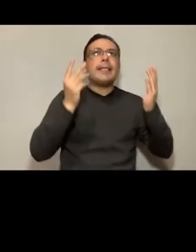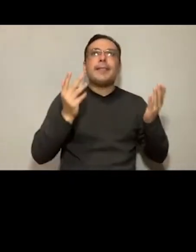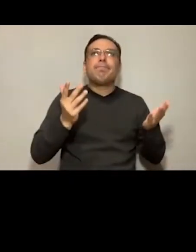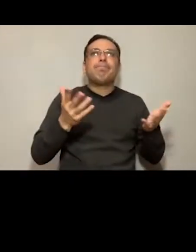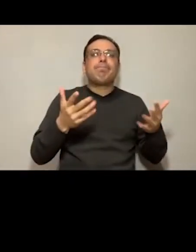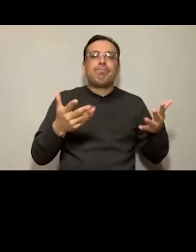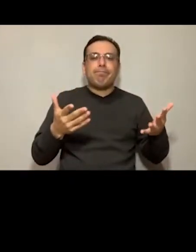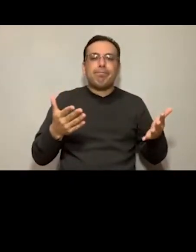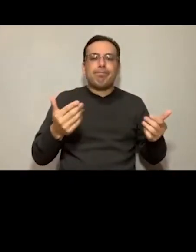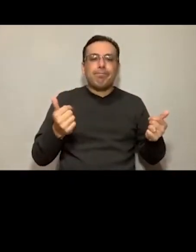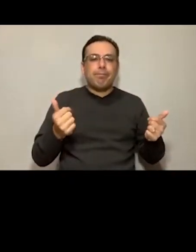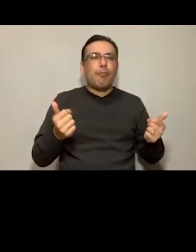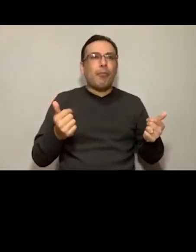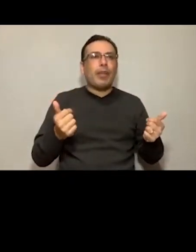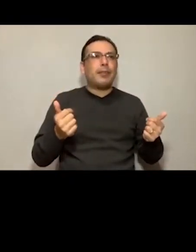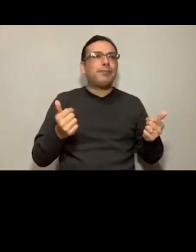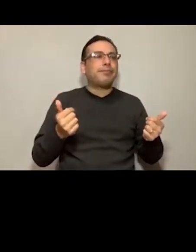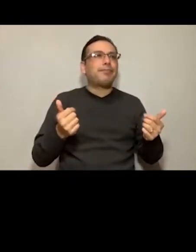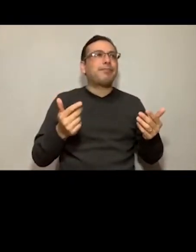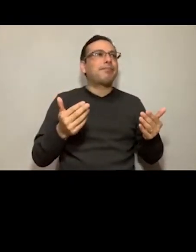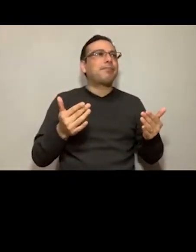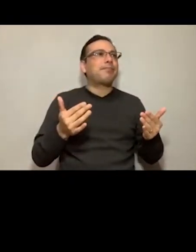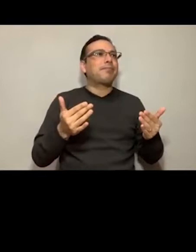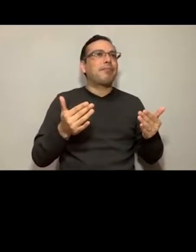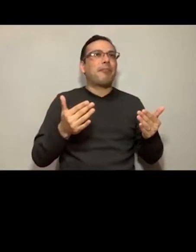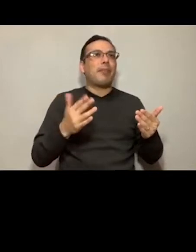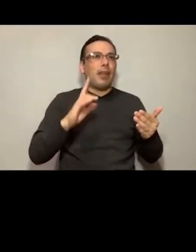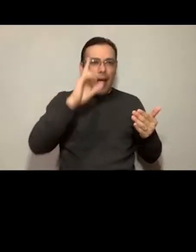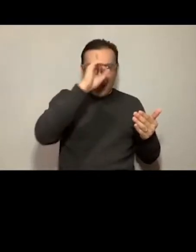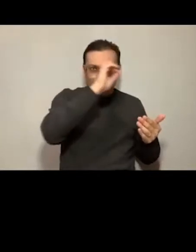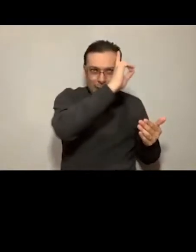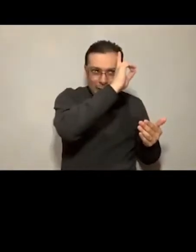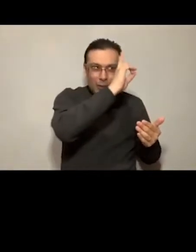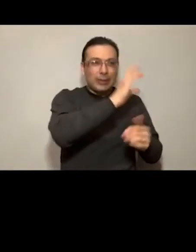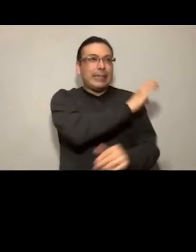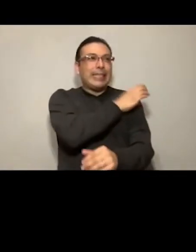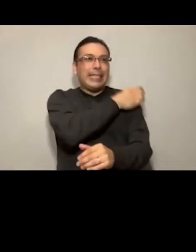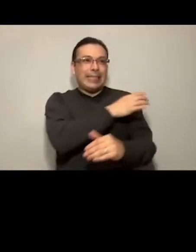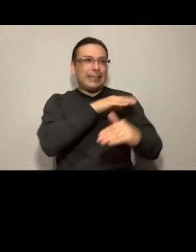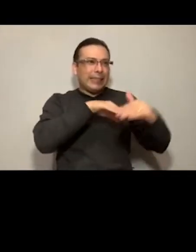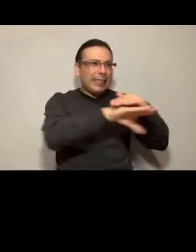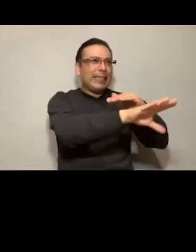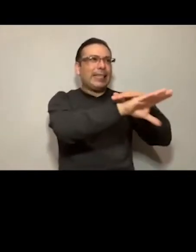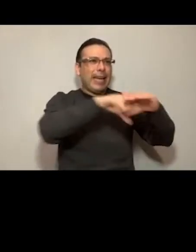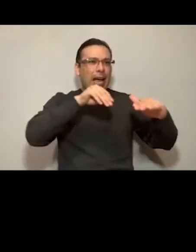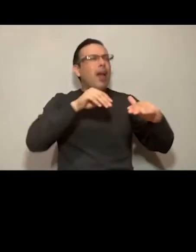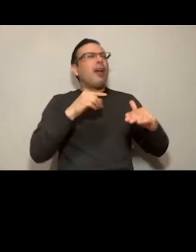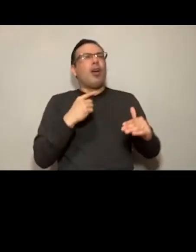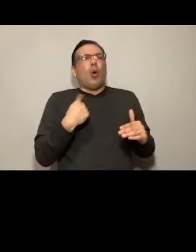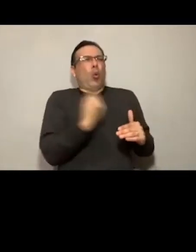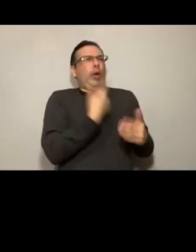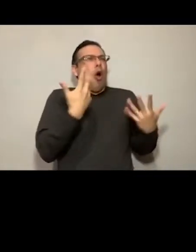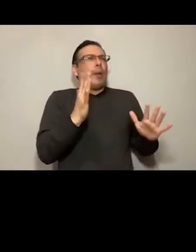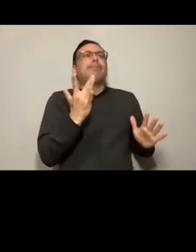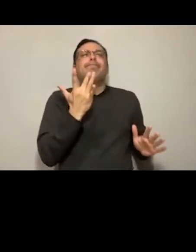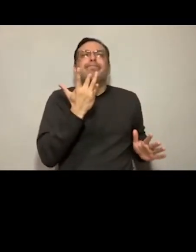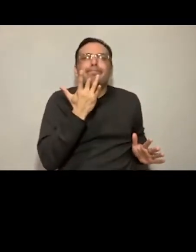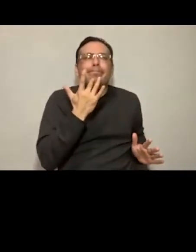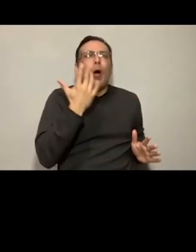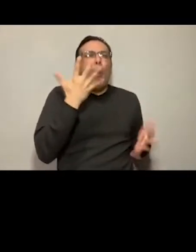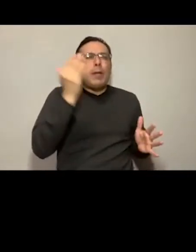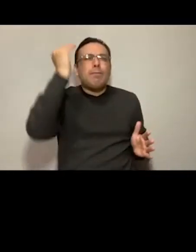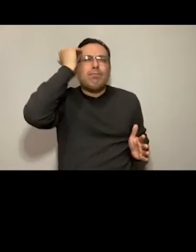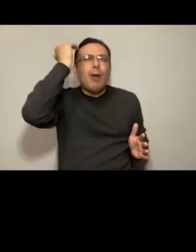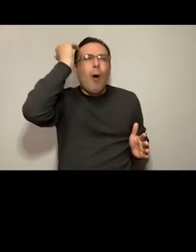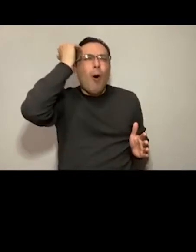you know, going in and out of hospitals or clinics, we understand this life a little bit more, right? We can kind of adapt to it